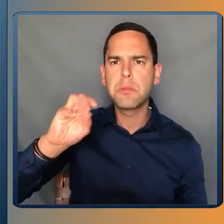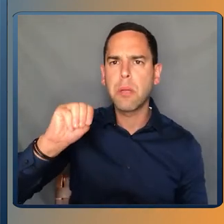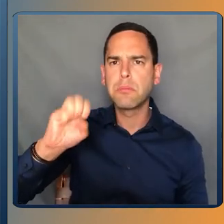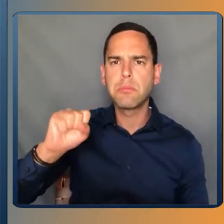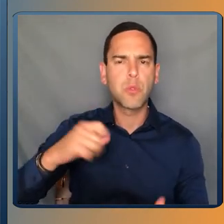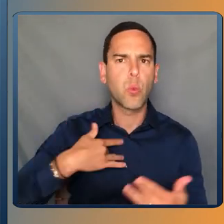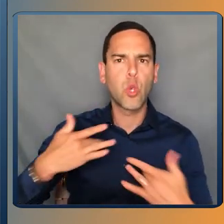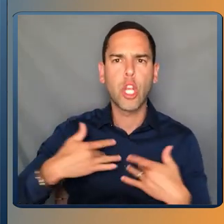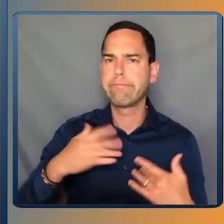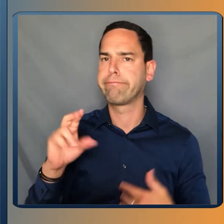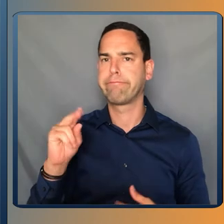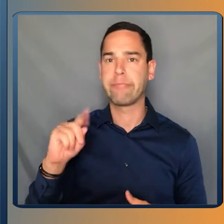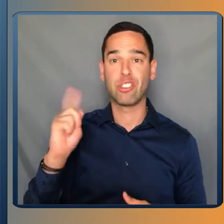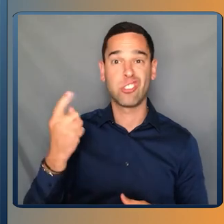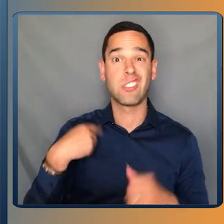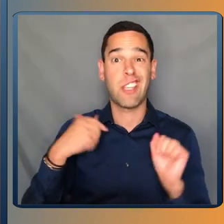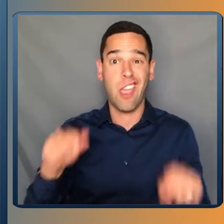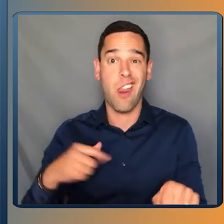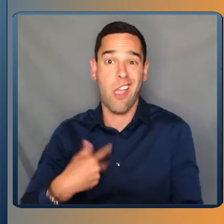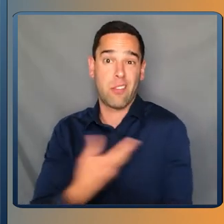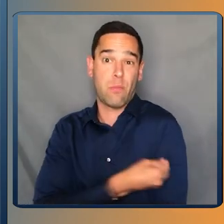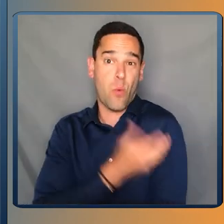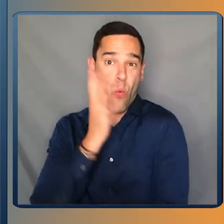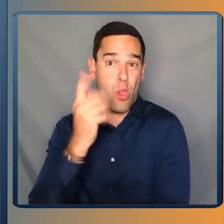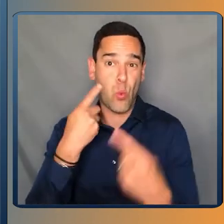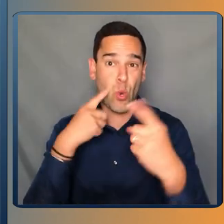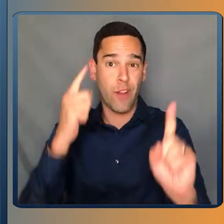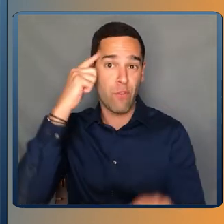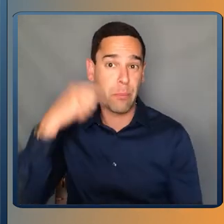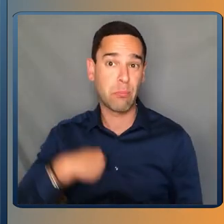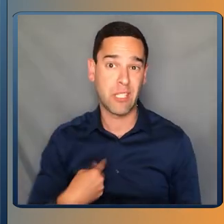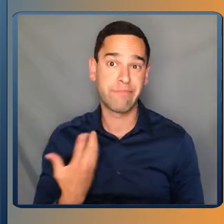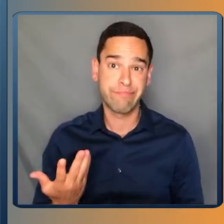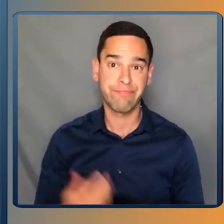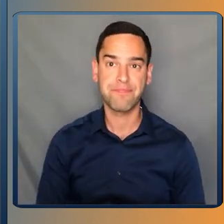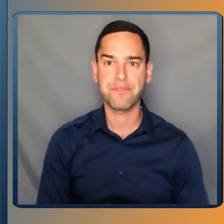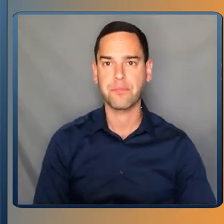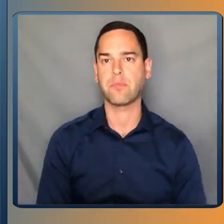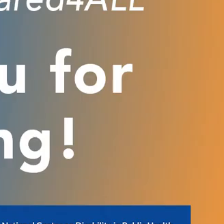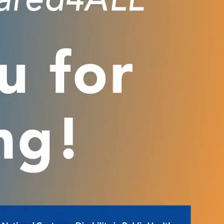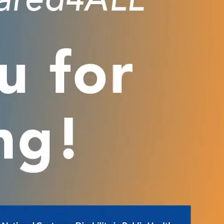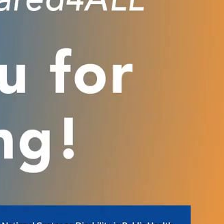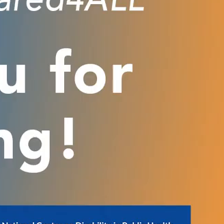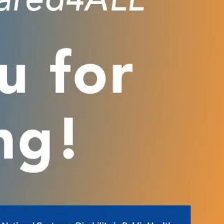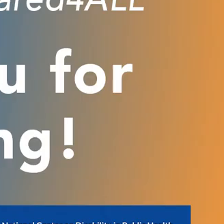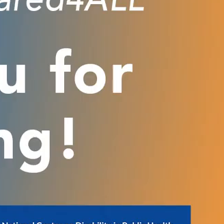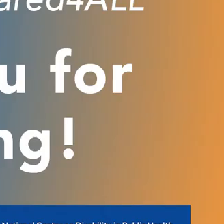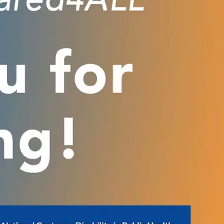specific symptoms, just overall, can I take this? Will this work for me?